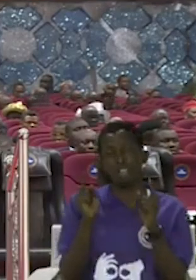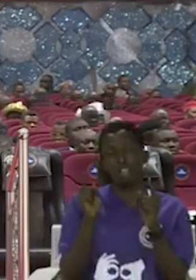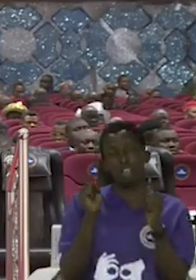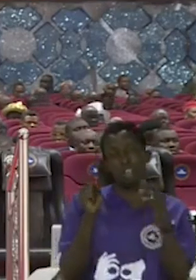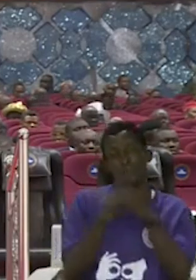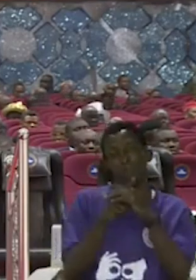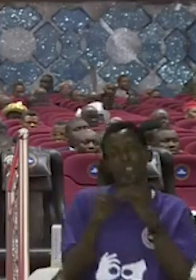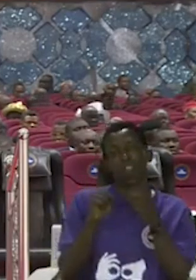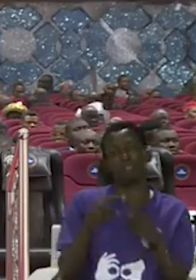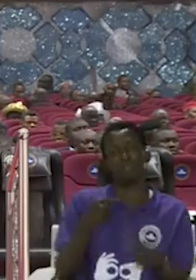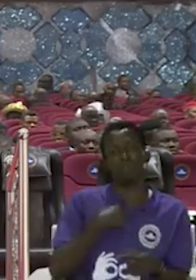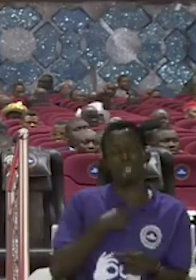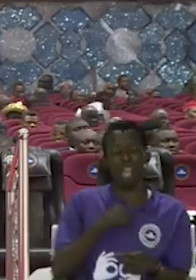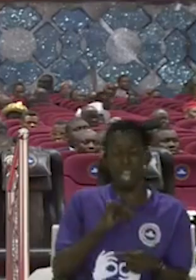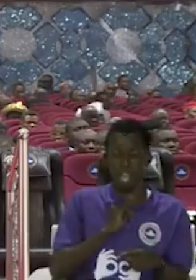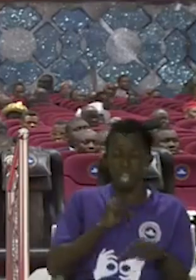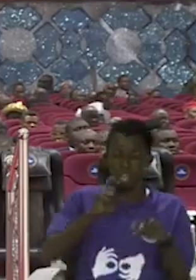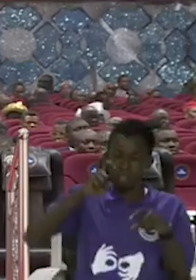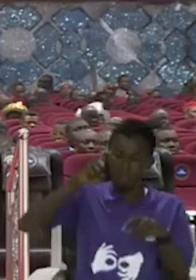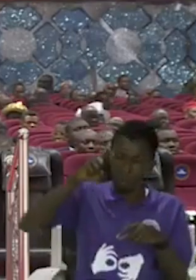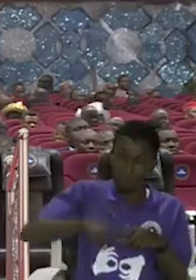I must do something